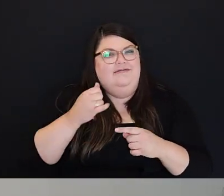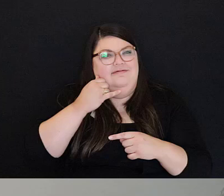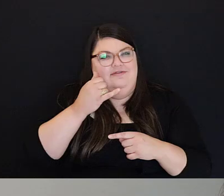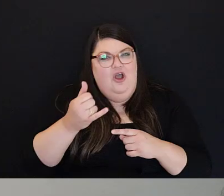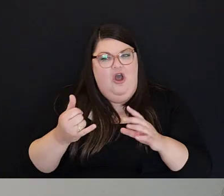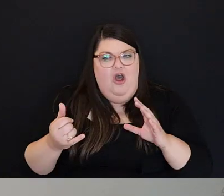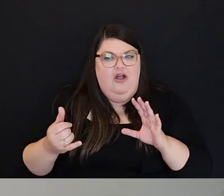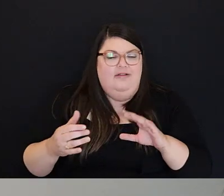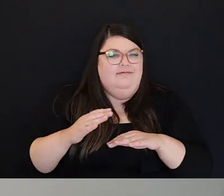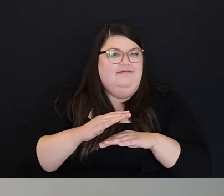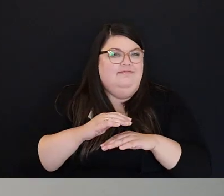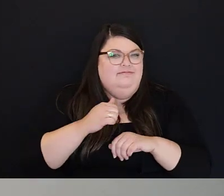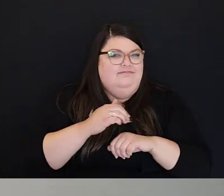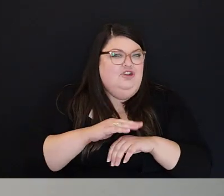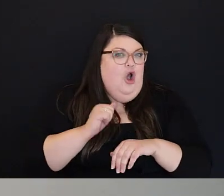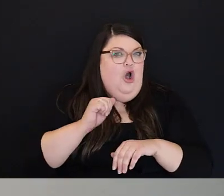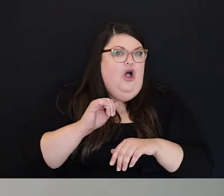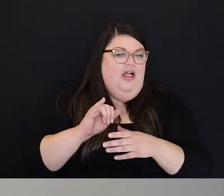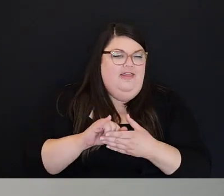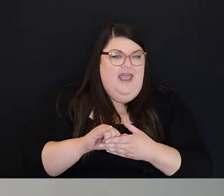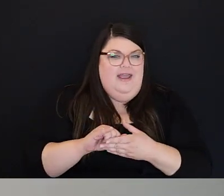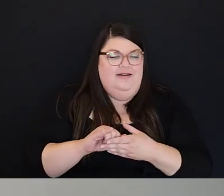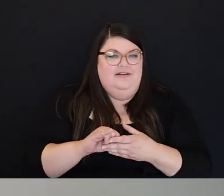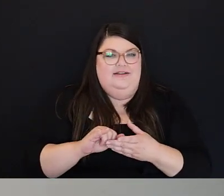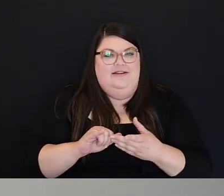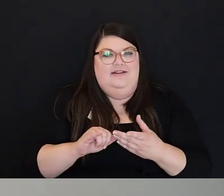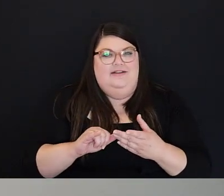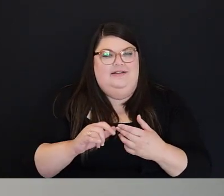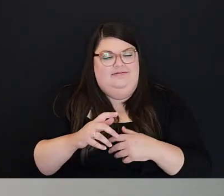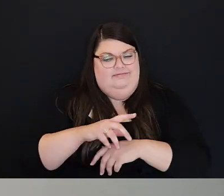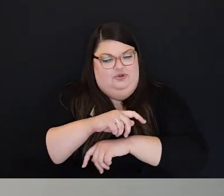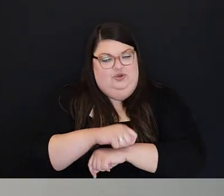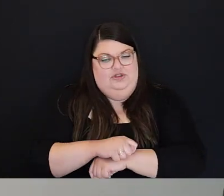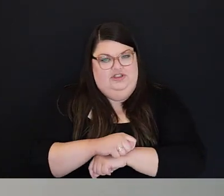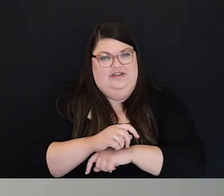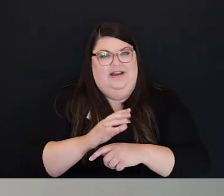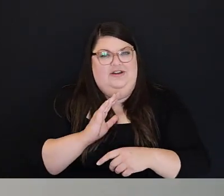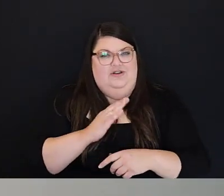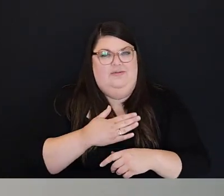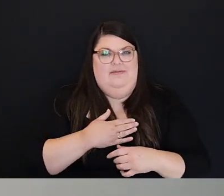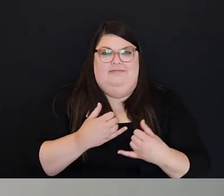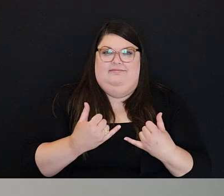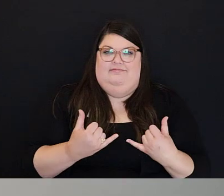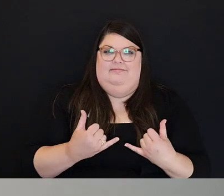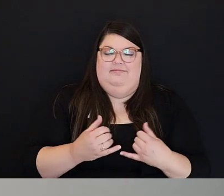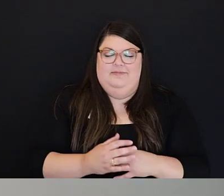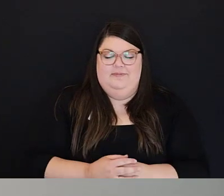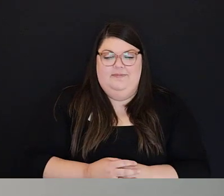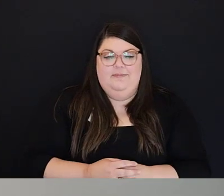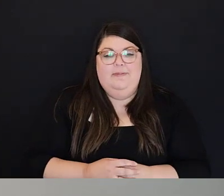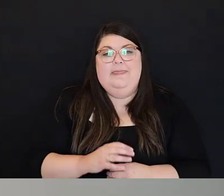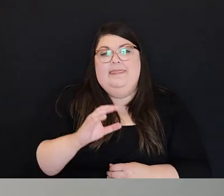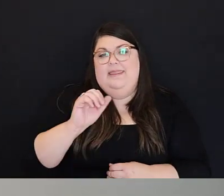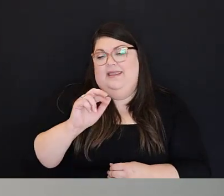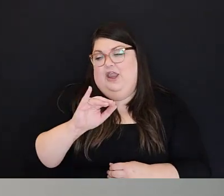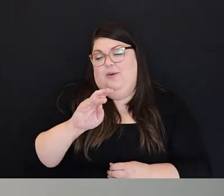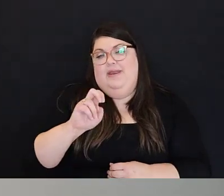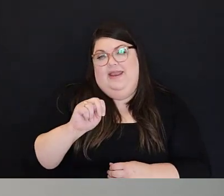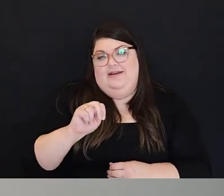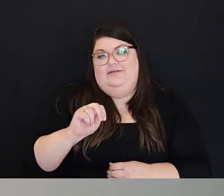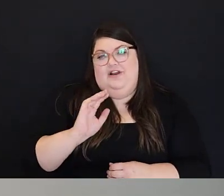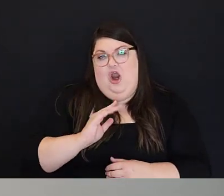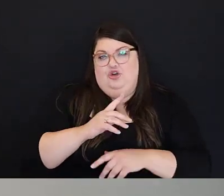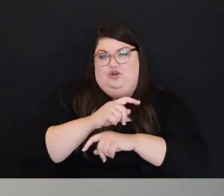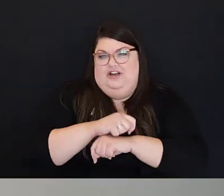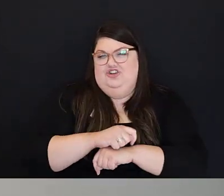her to call that tradition into my present state. And in the Caribbean, we have a tradition where it